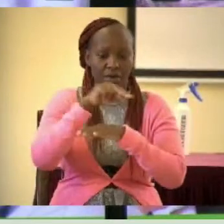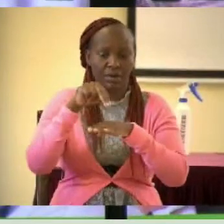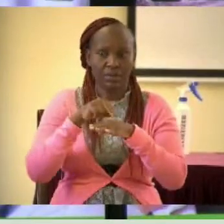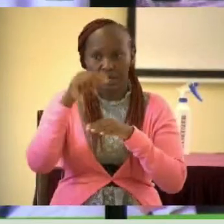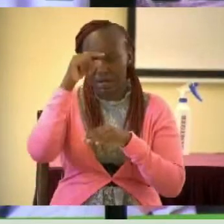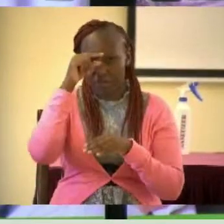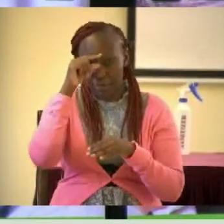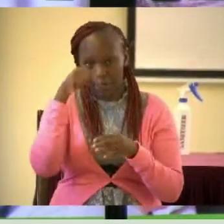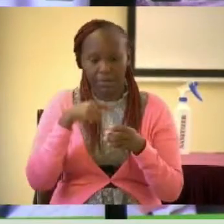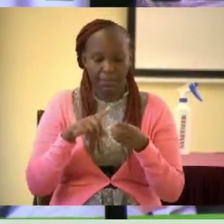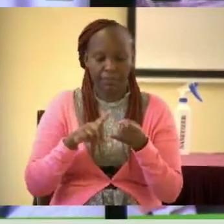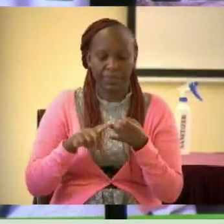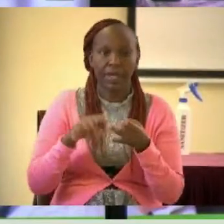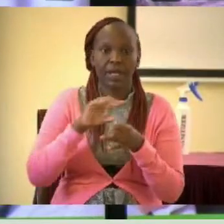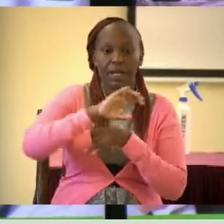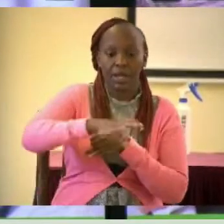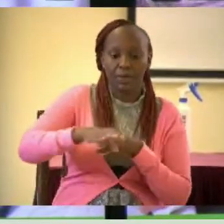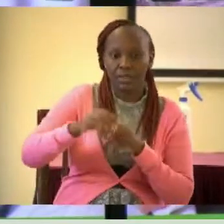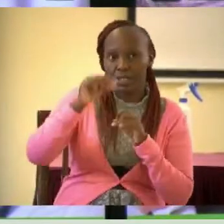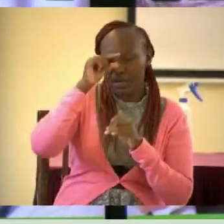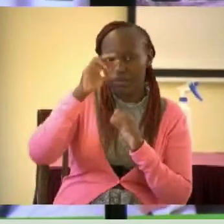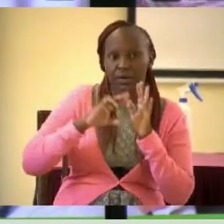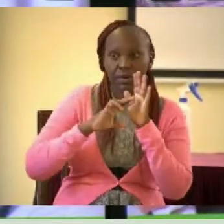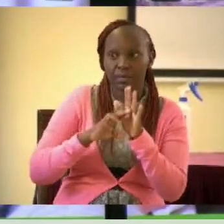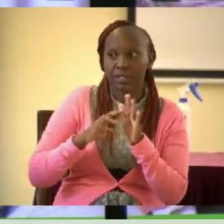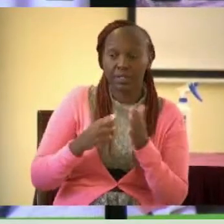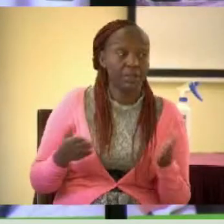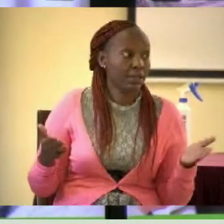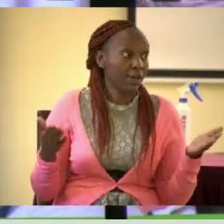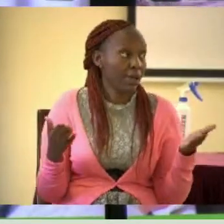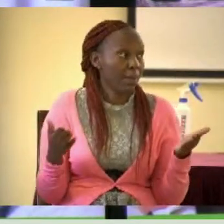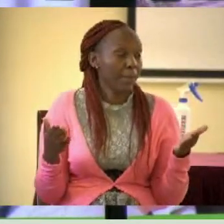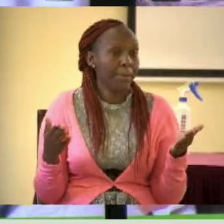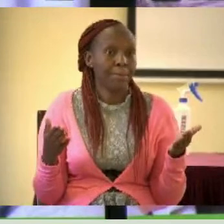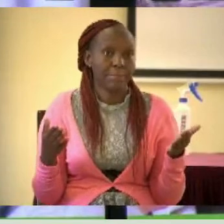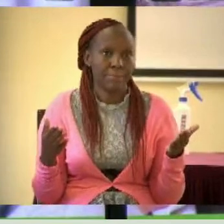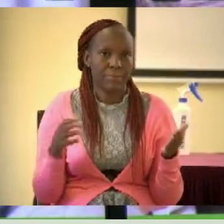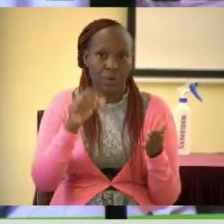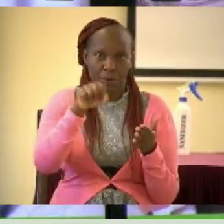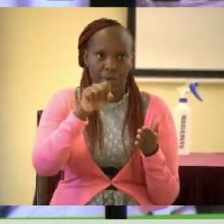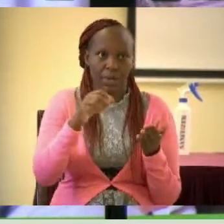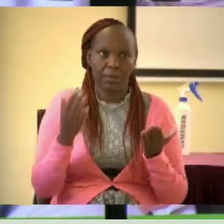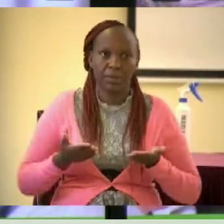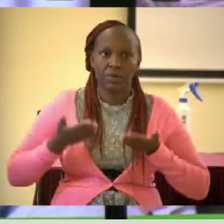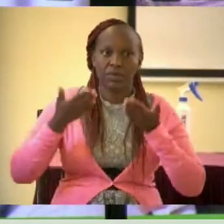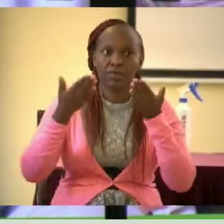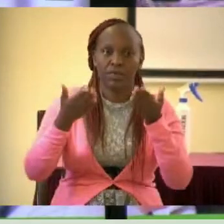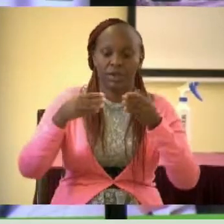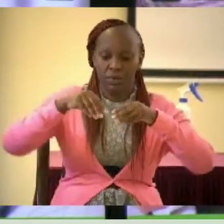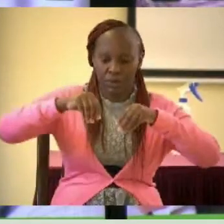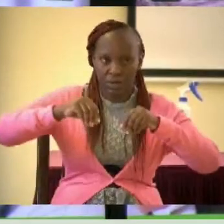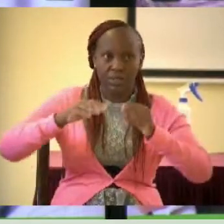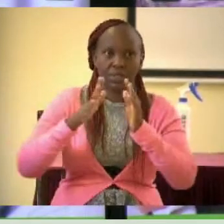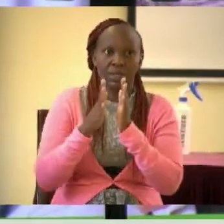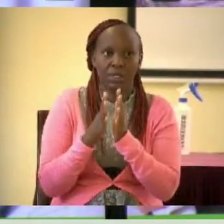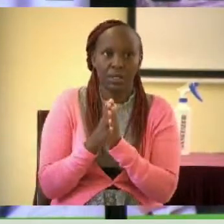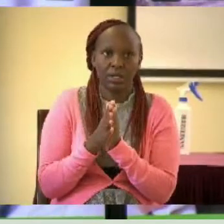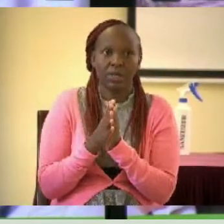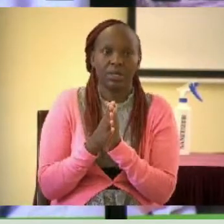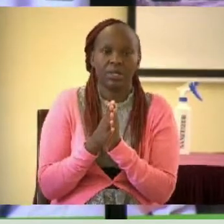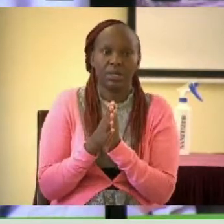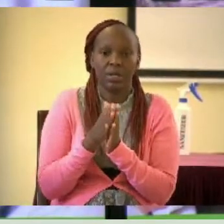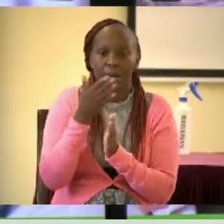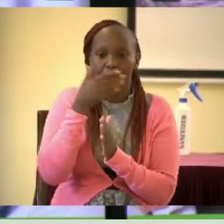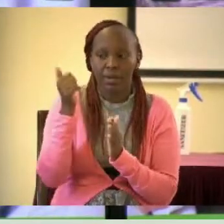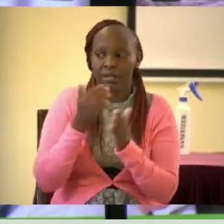government, we have the county government represented here, so that we can provide quality and efficient